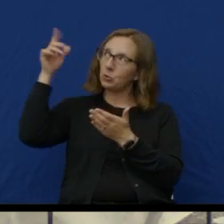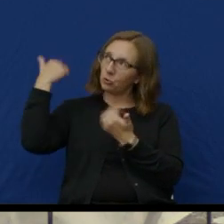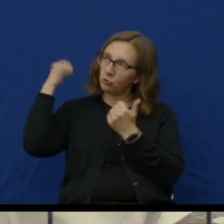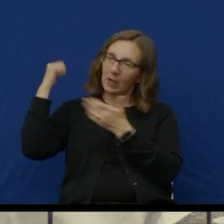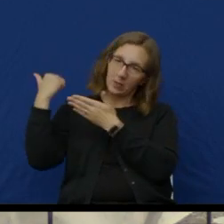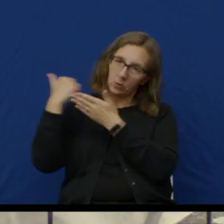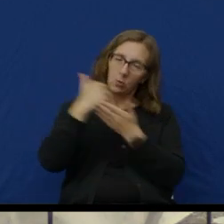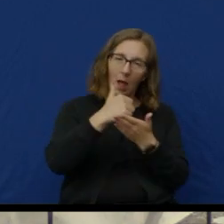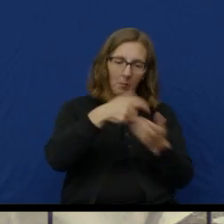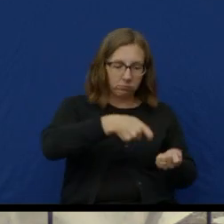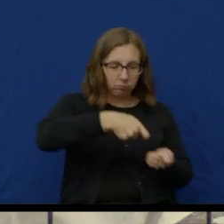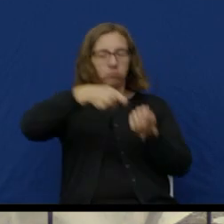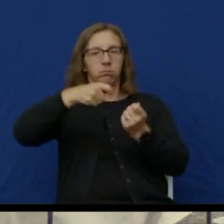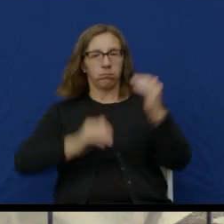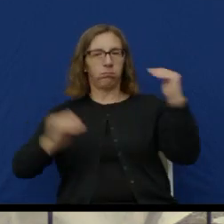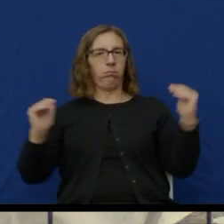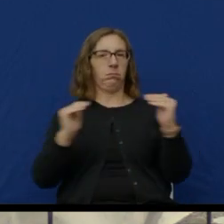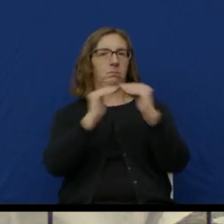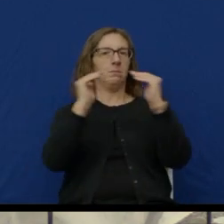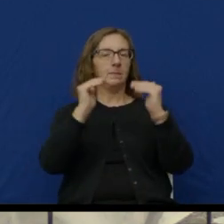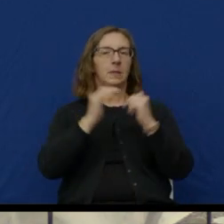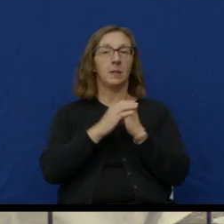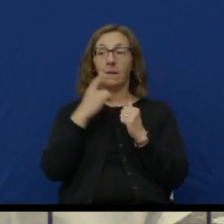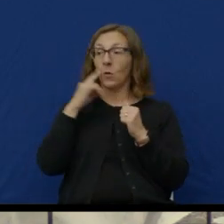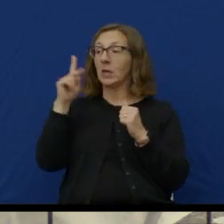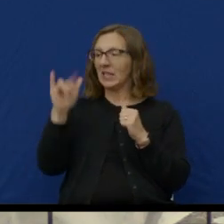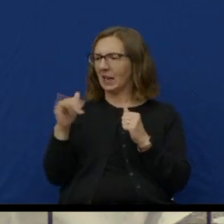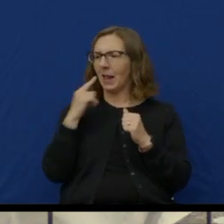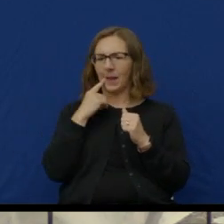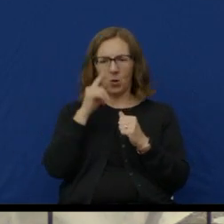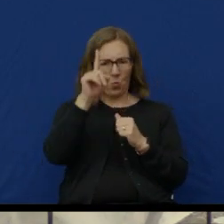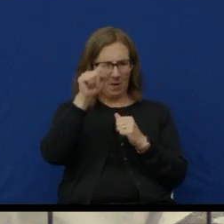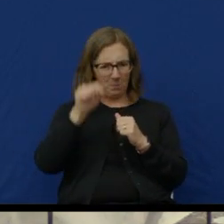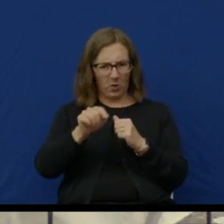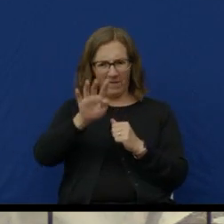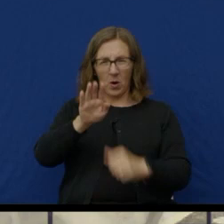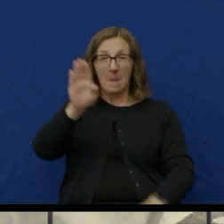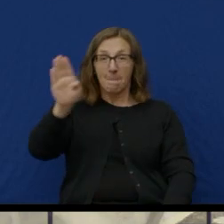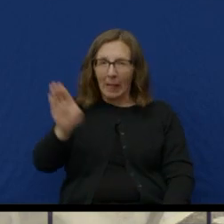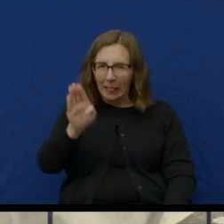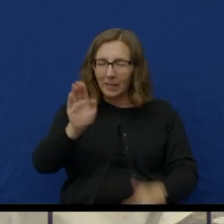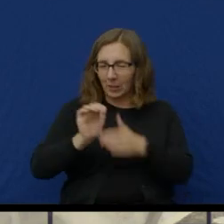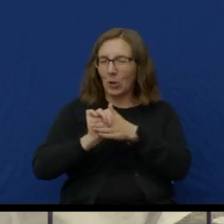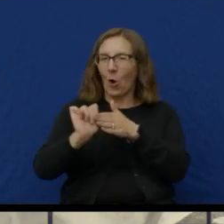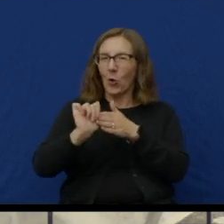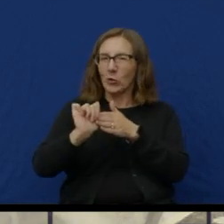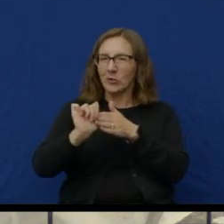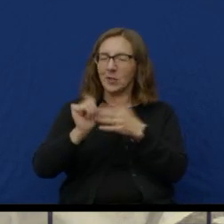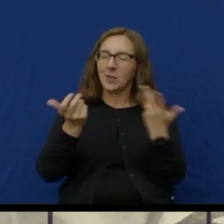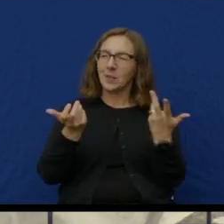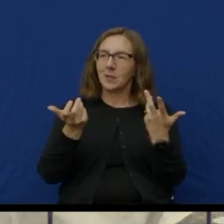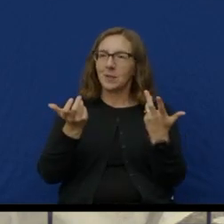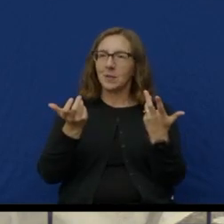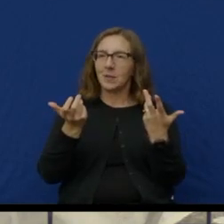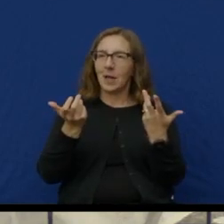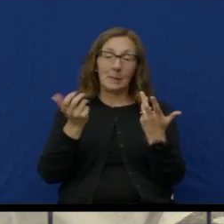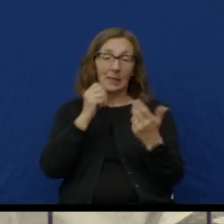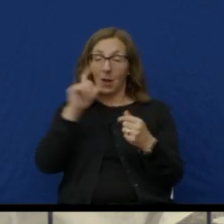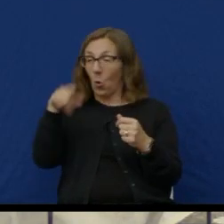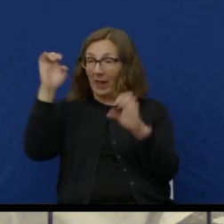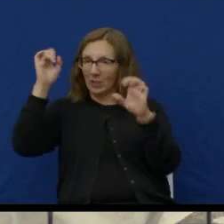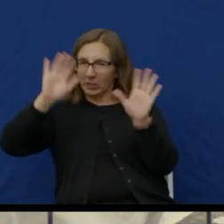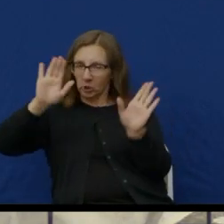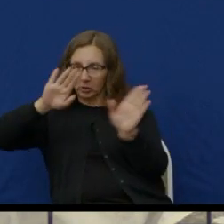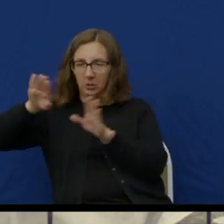that's out there. I think for Kentucky, that's like $1.4 billion, and that's just not educationally. That's